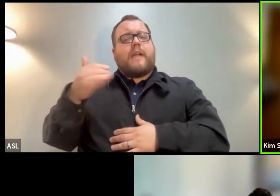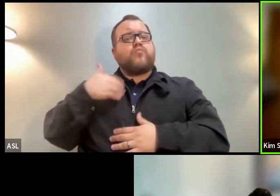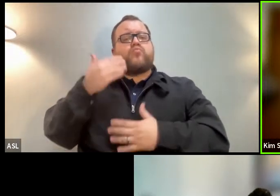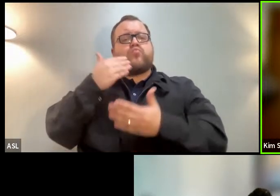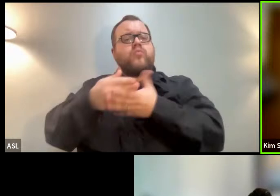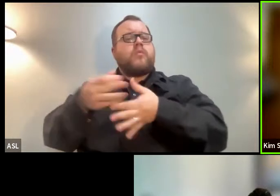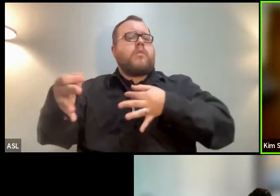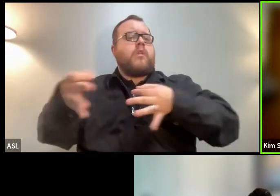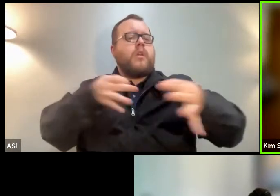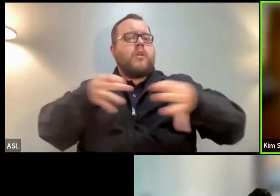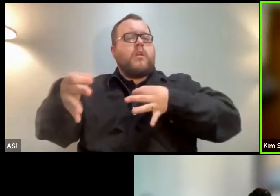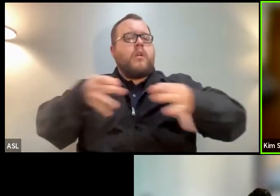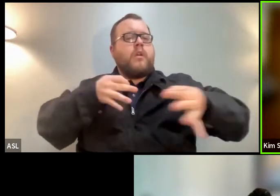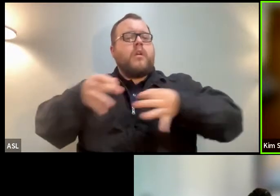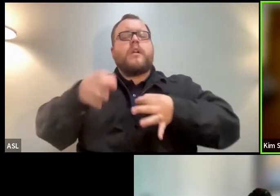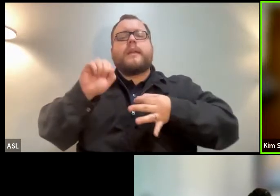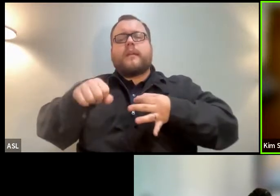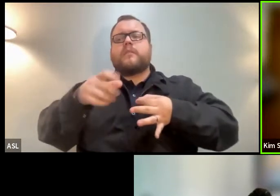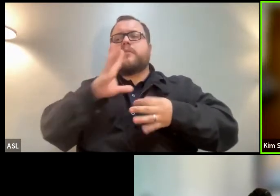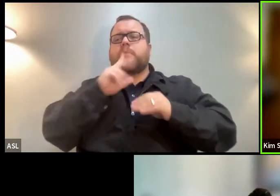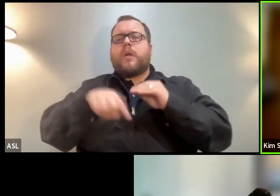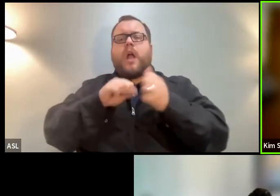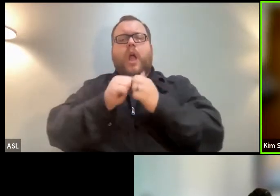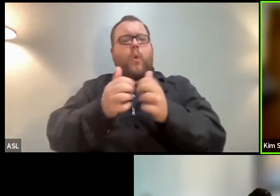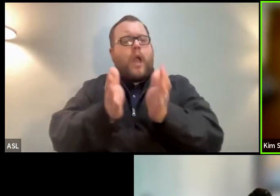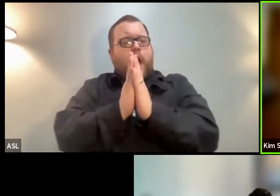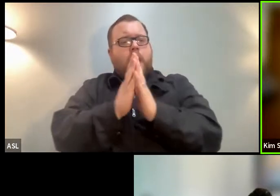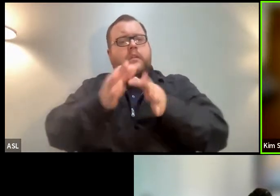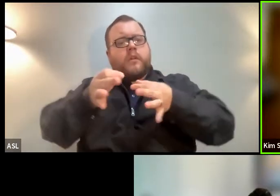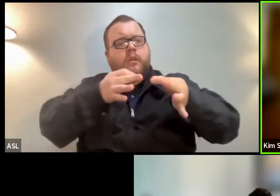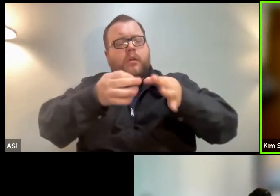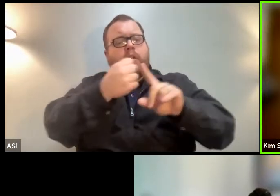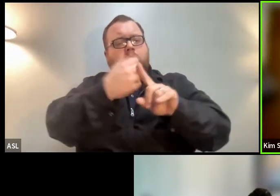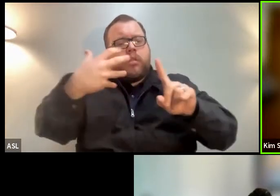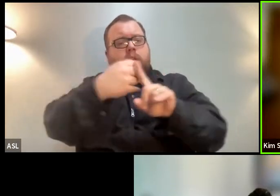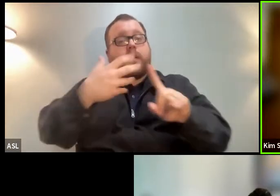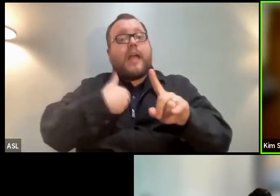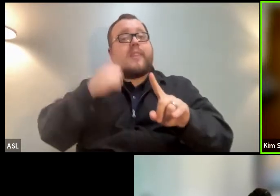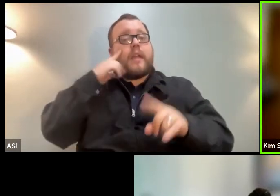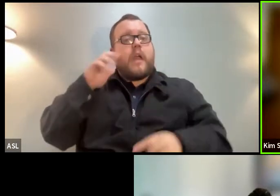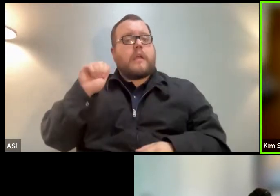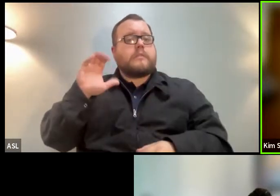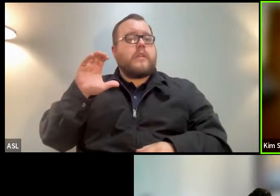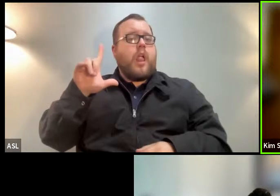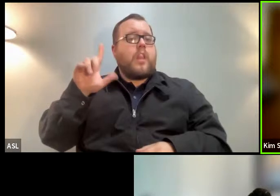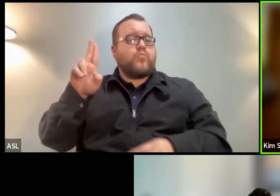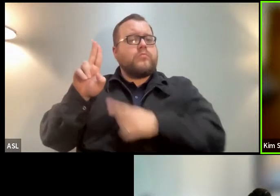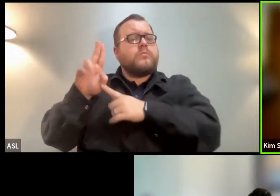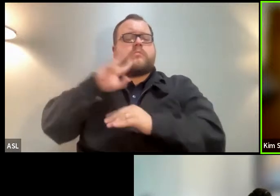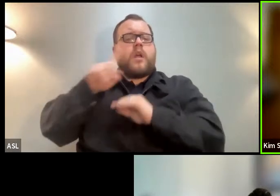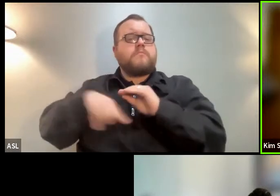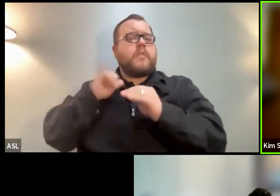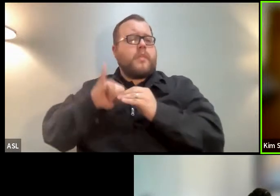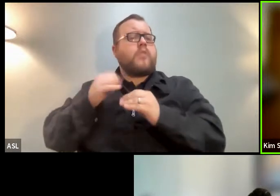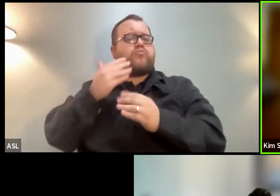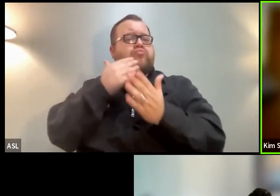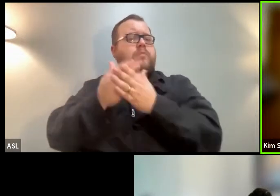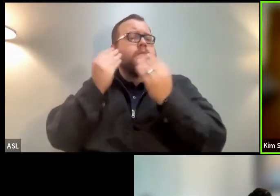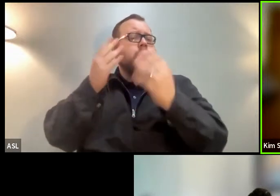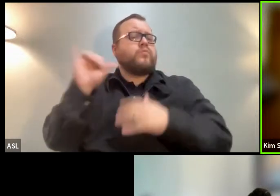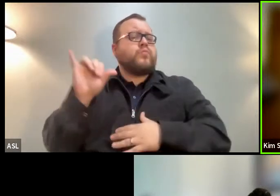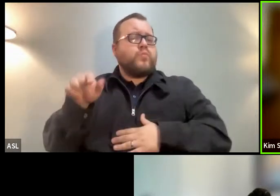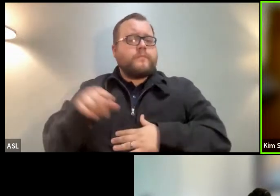how you can ask about that. I also feel like the ACLU has really good information, but you're right. I mean, normally